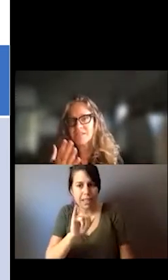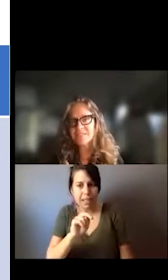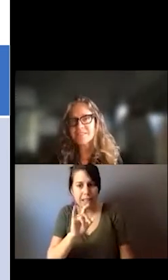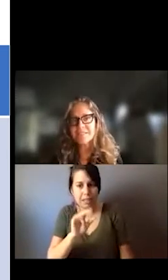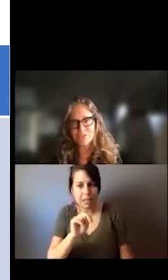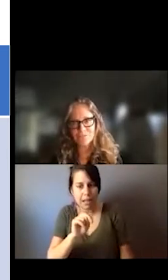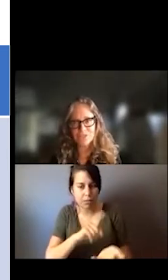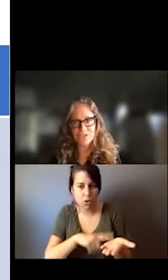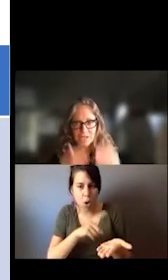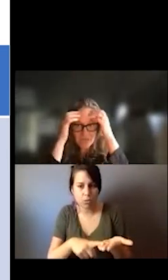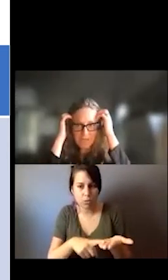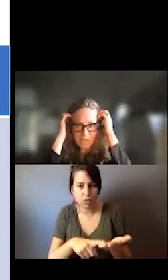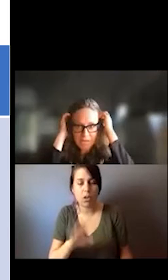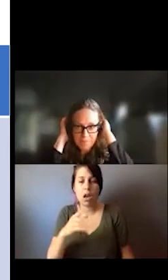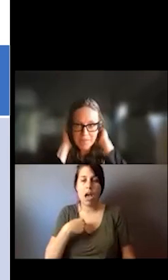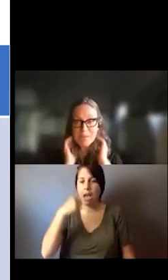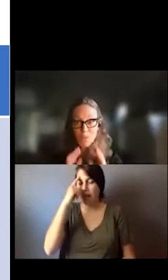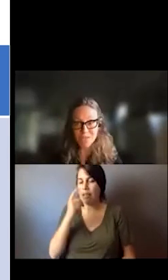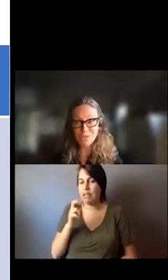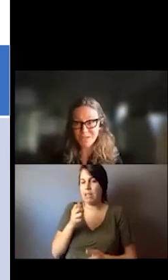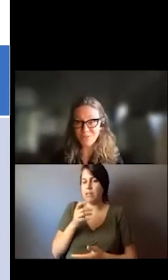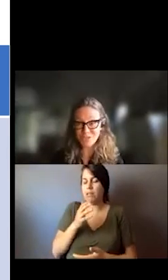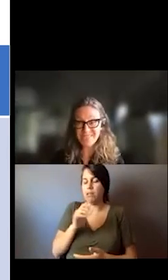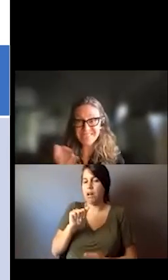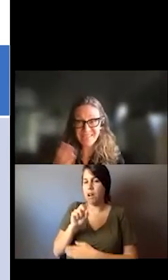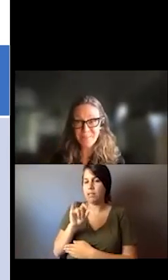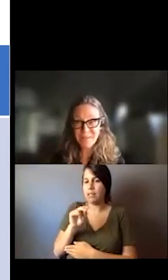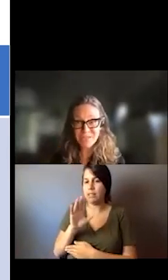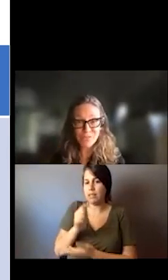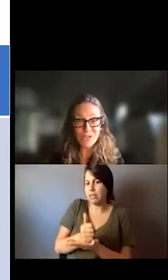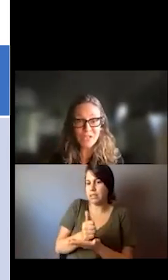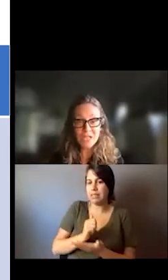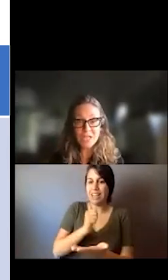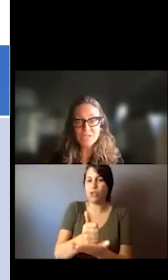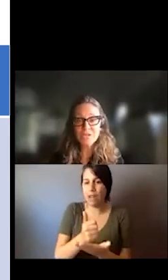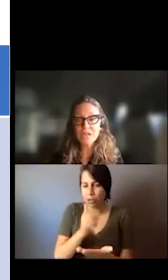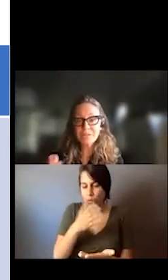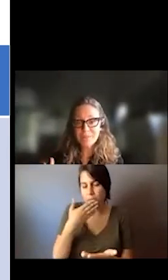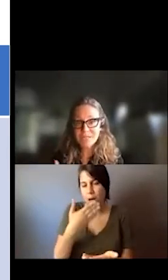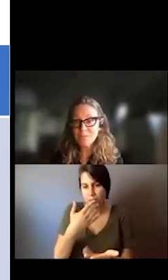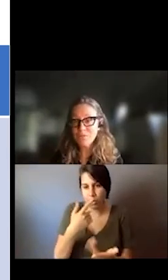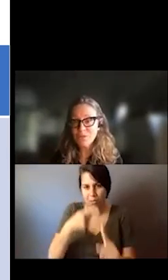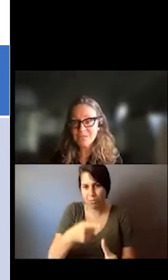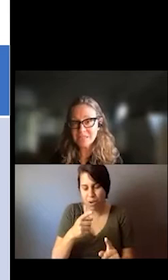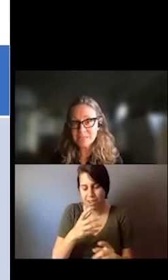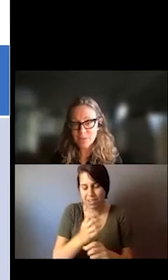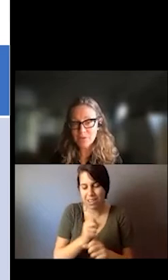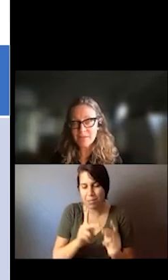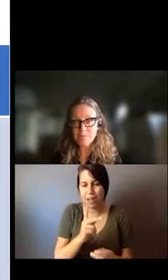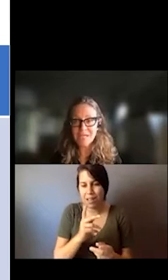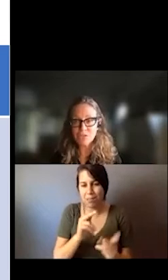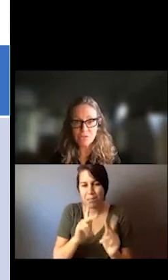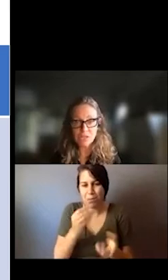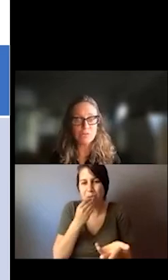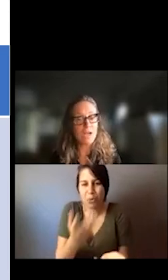that the assistance intervention here may be more intuitive, which is get the patient's food. So connect patients with food